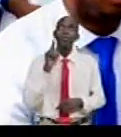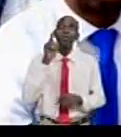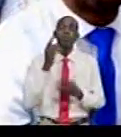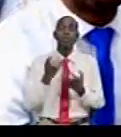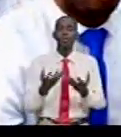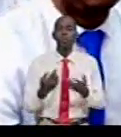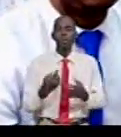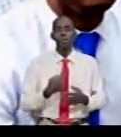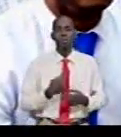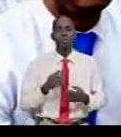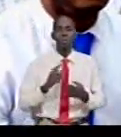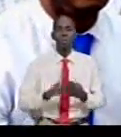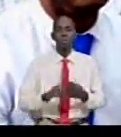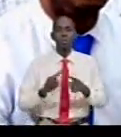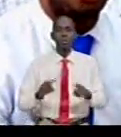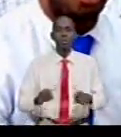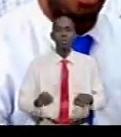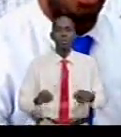wherever you want me.